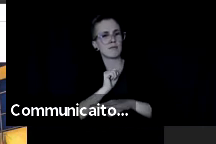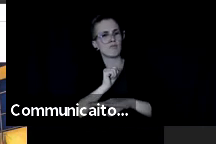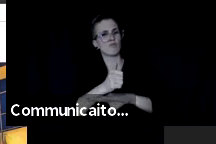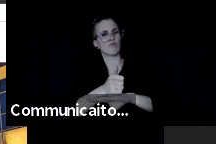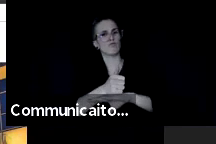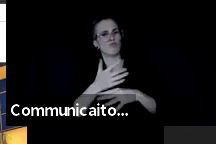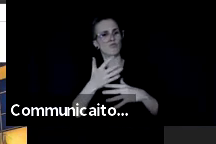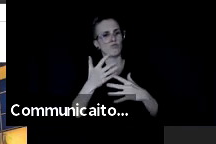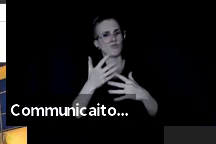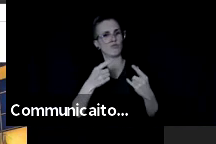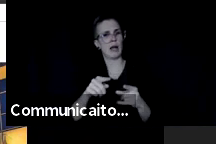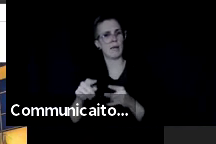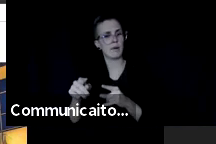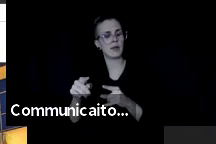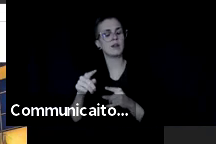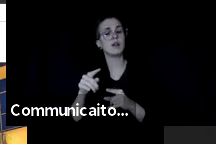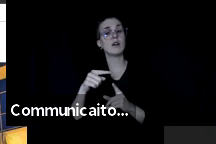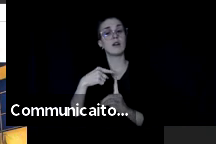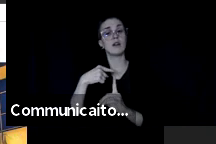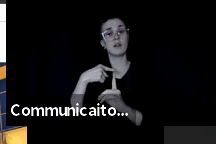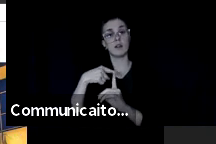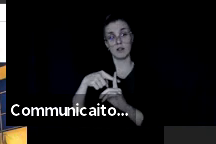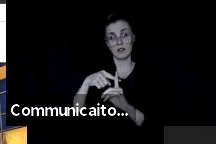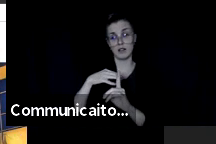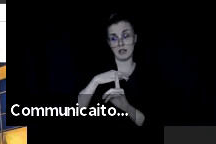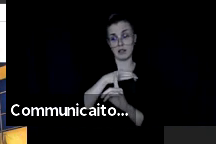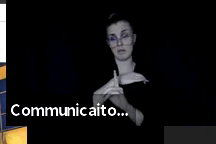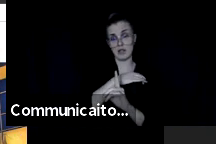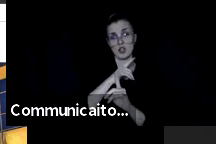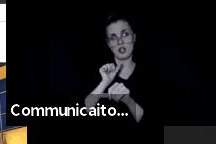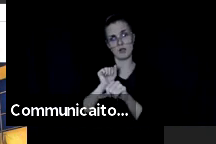addition, the commission has worked to improve